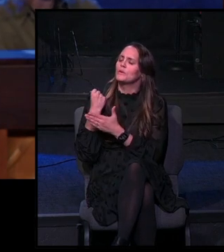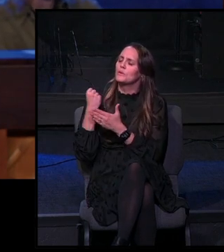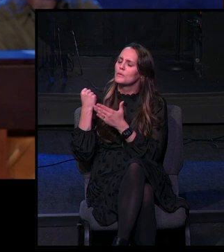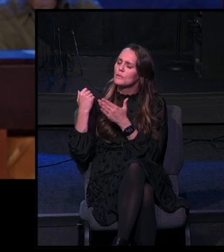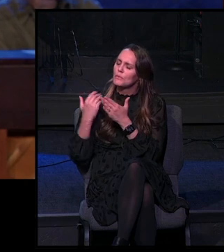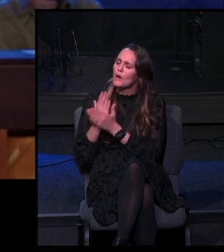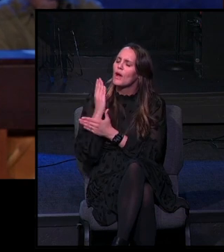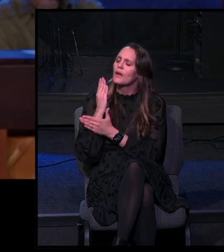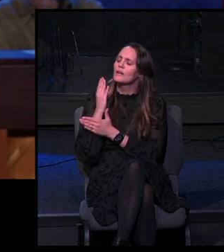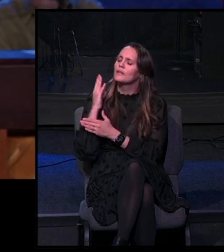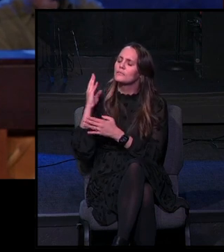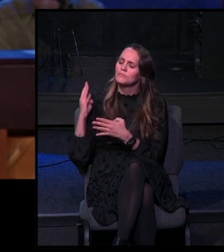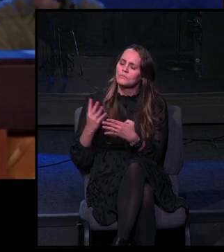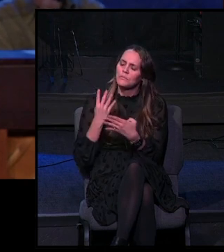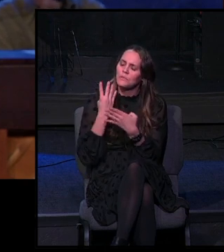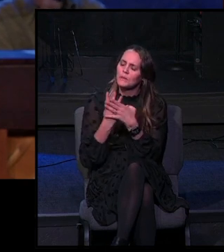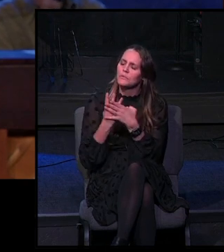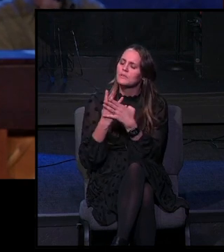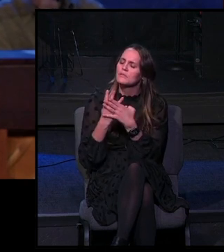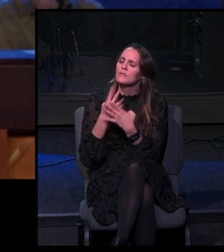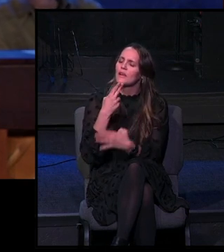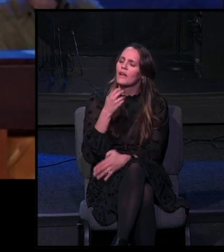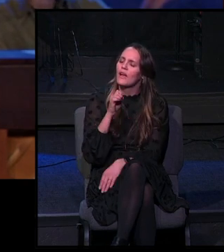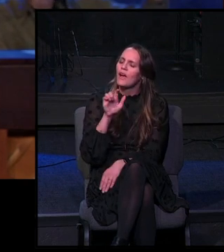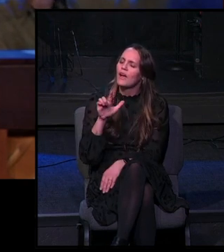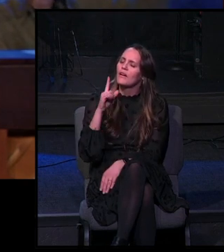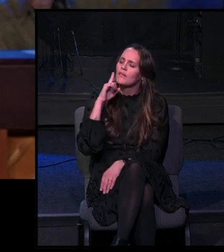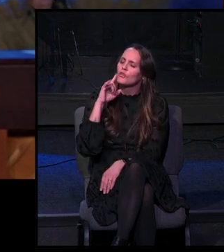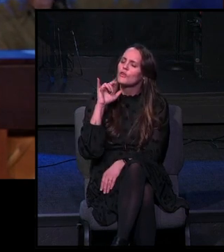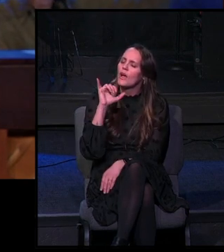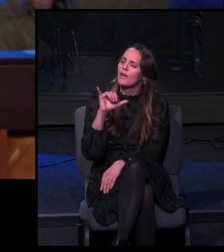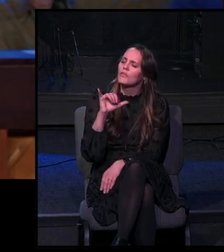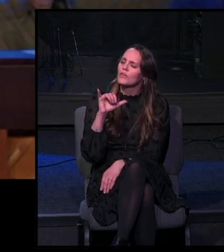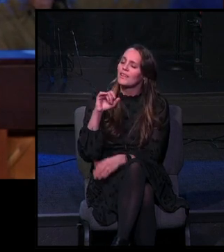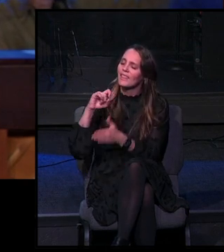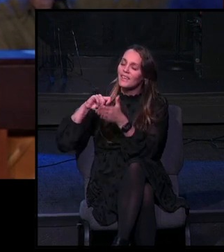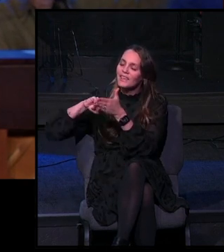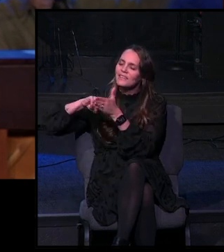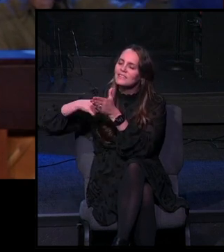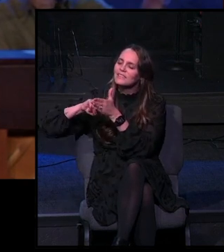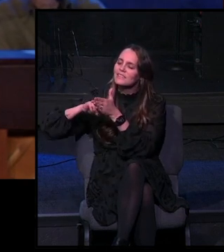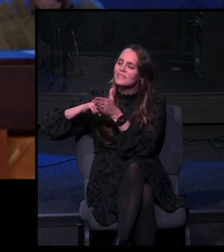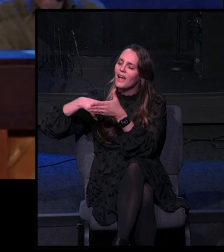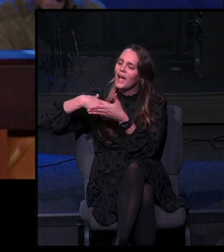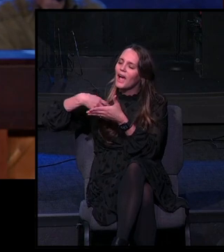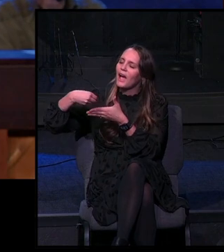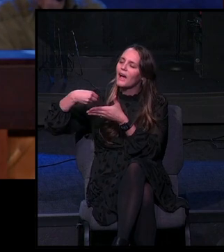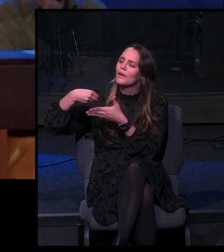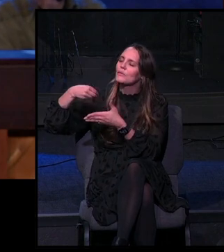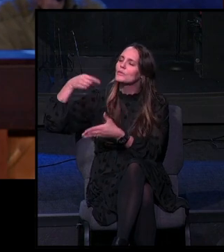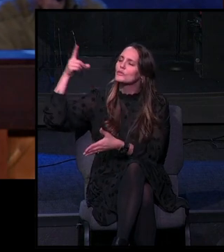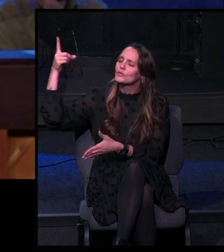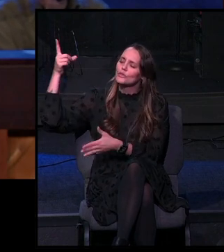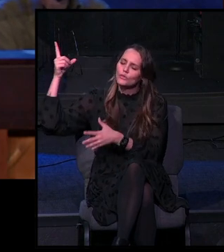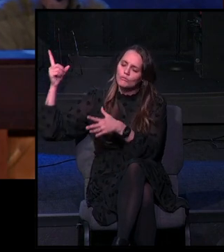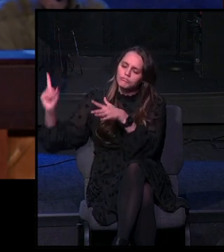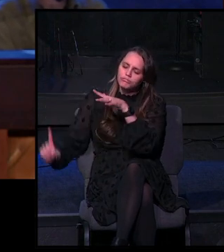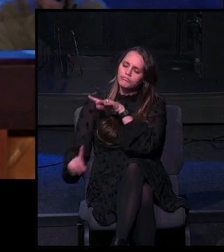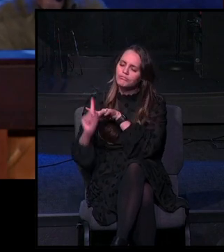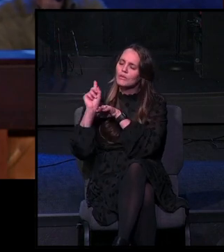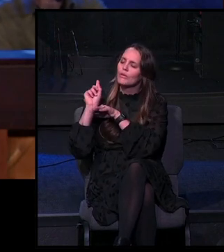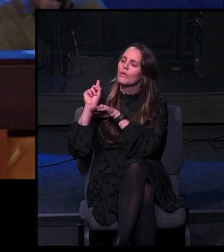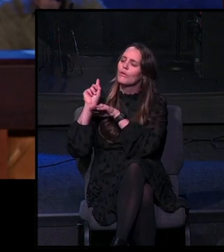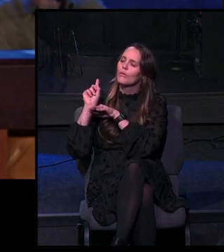hell forever. And the very keys you showed up with unlocked us.